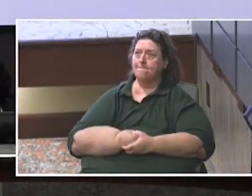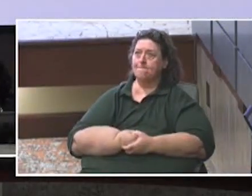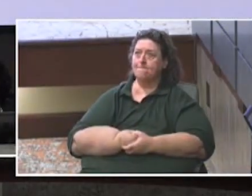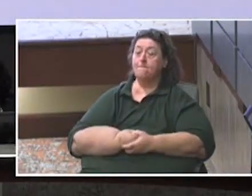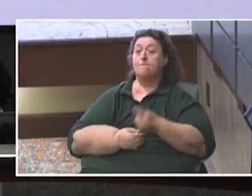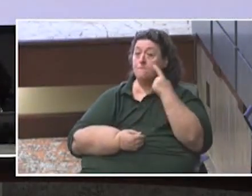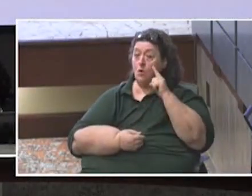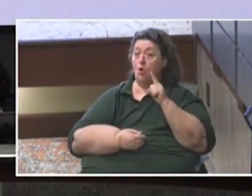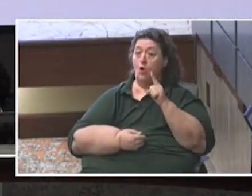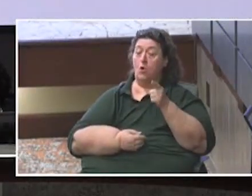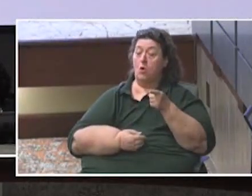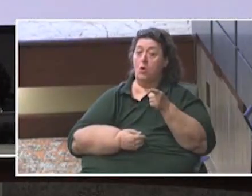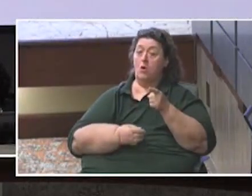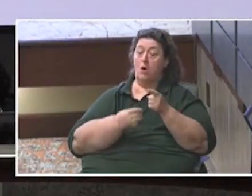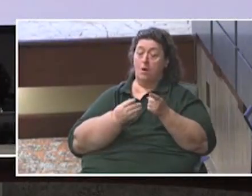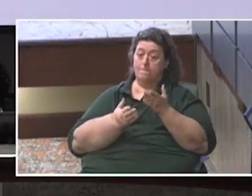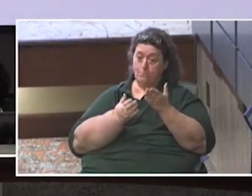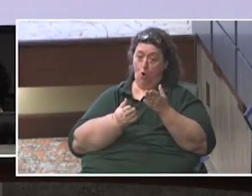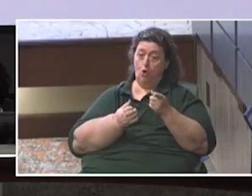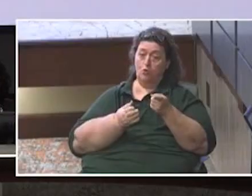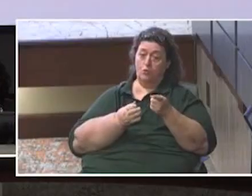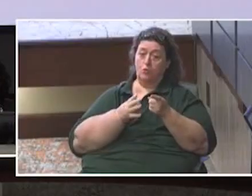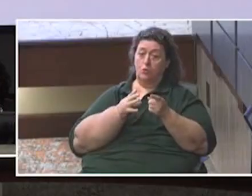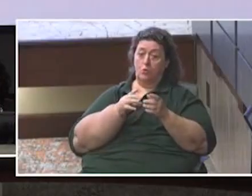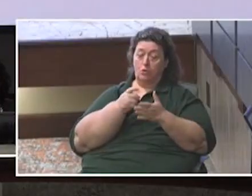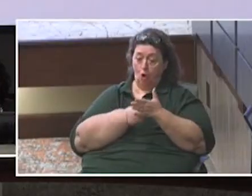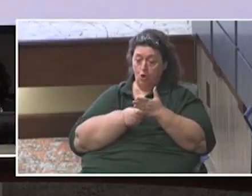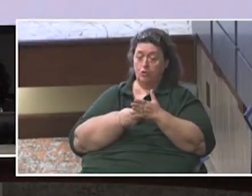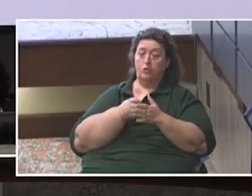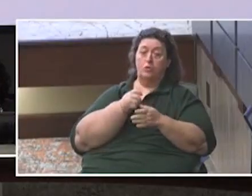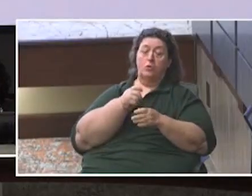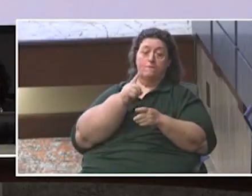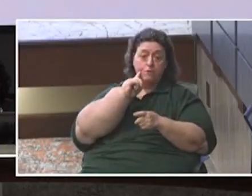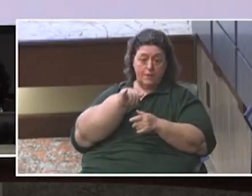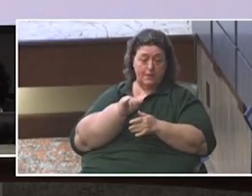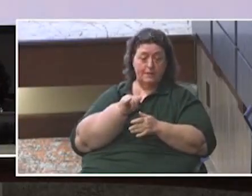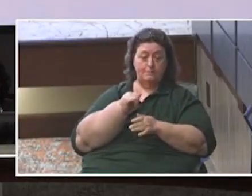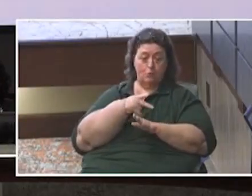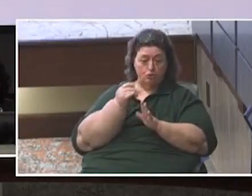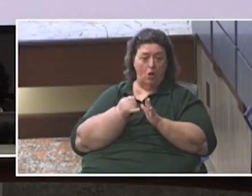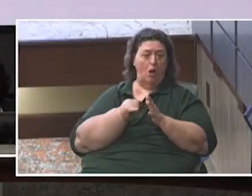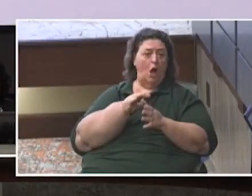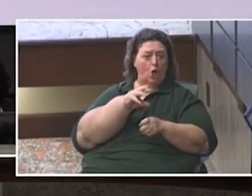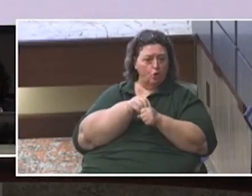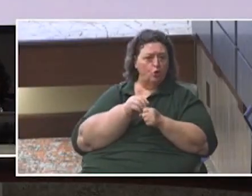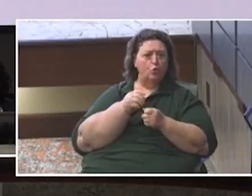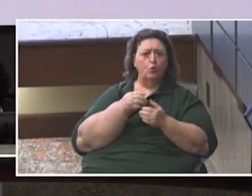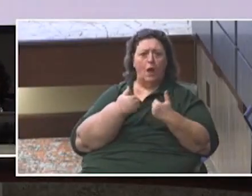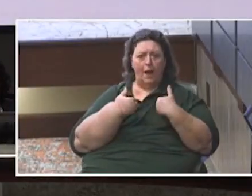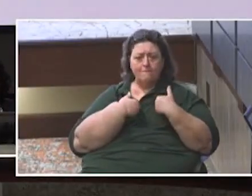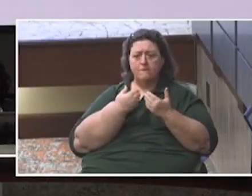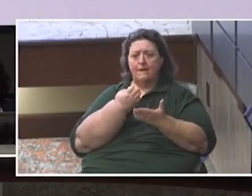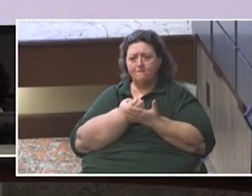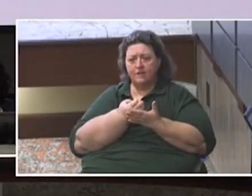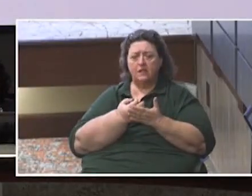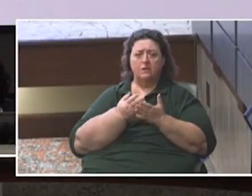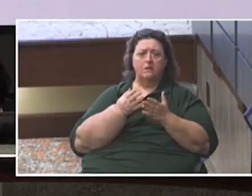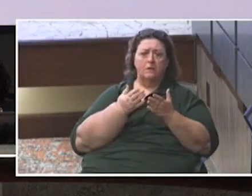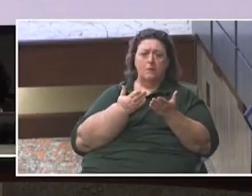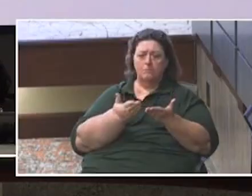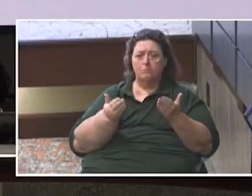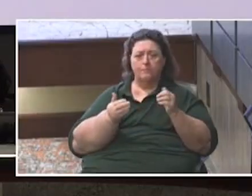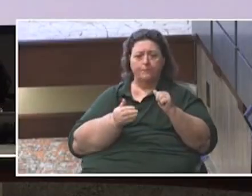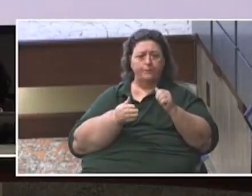Now, proposed amenities within this project include energy-efficient appliances, walk-in closets, as well as the